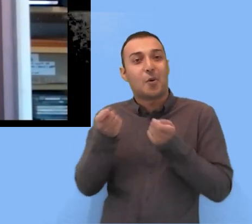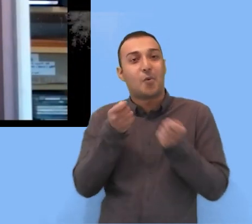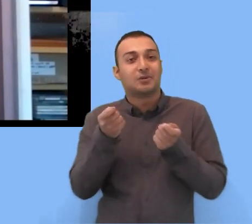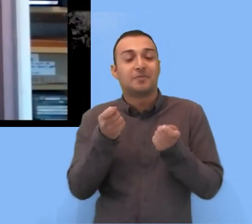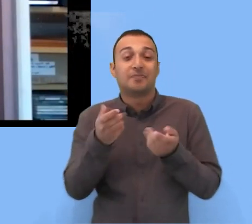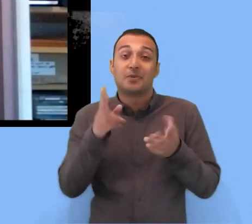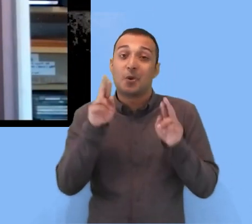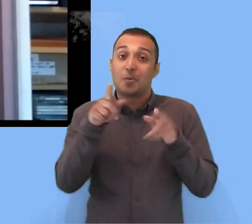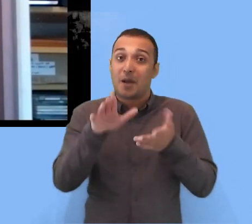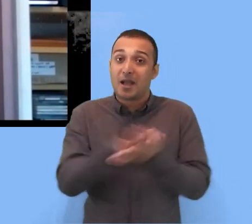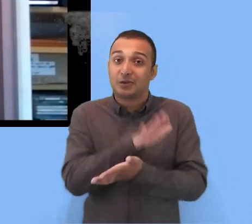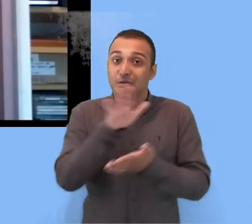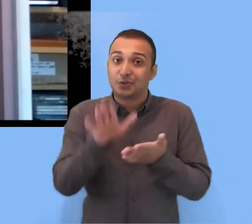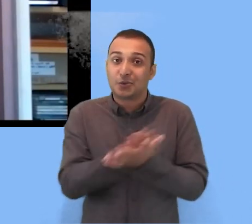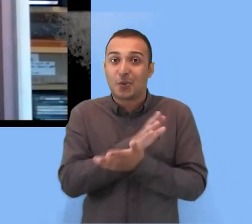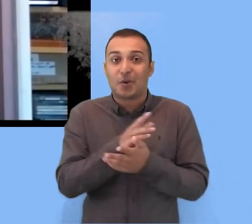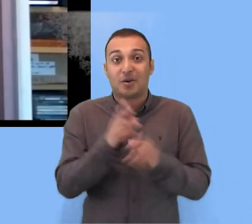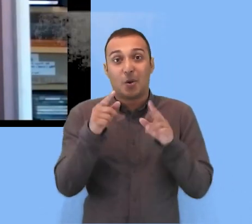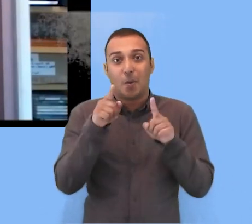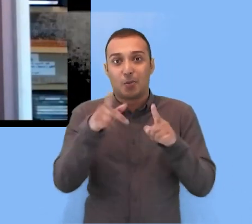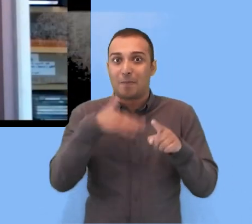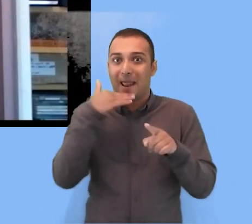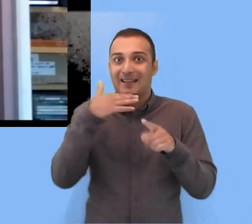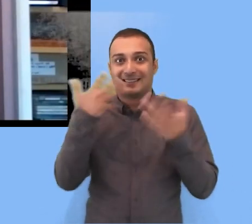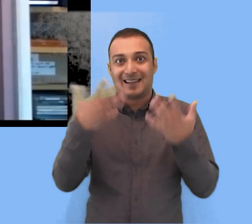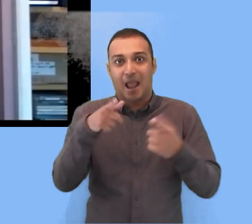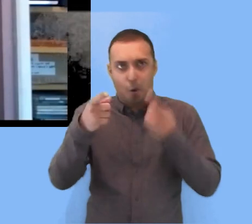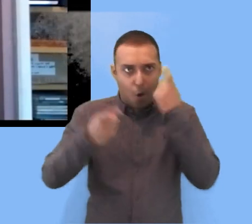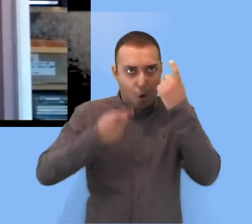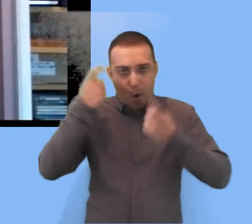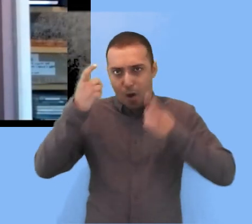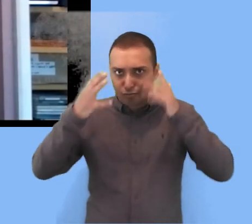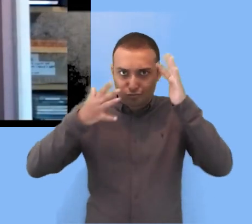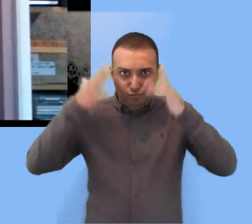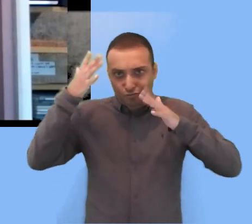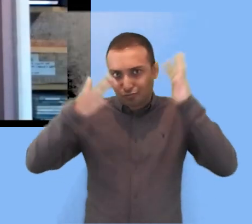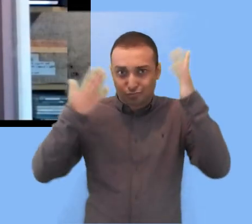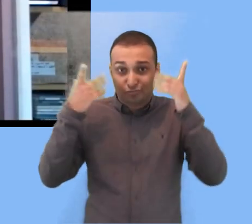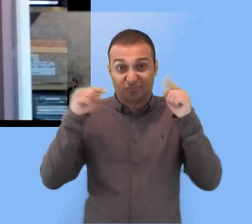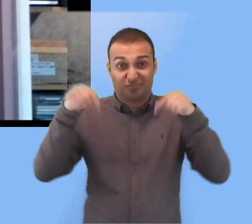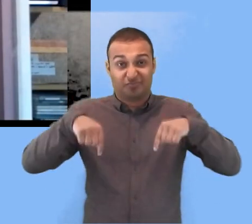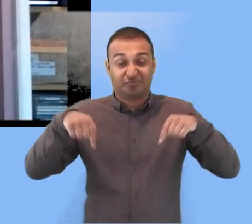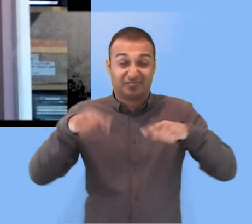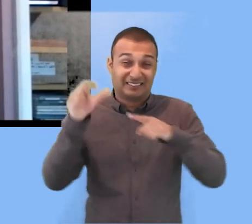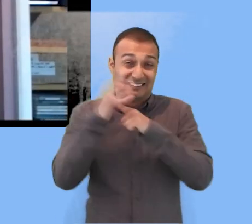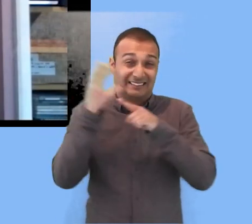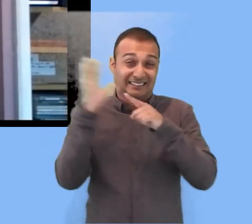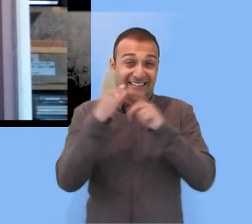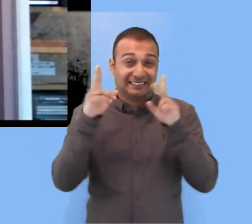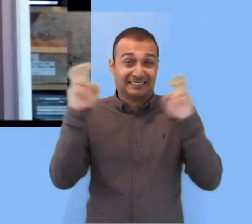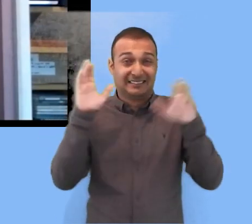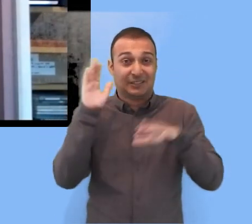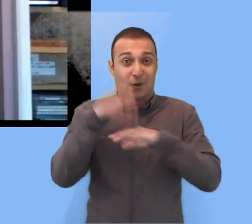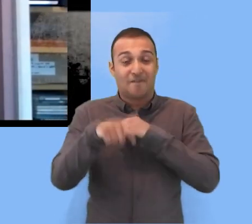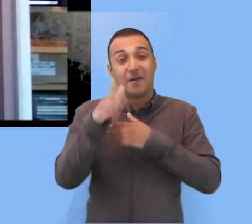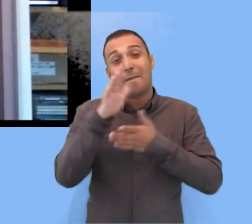and have lots to take away and ponder on this critical subject of parental engagement. From all of us at Tapestry and the